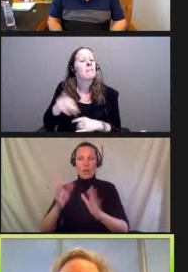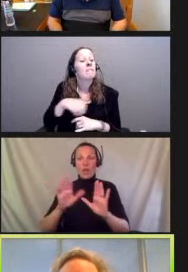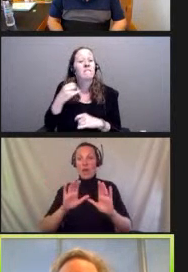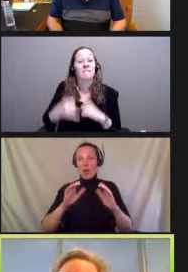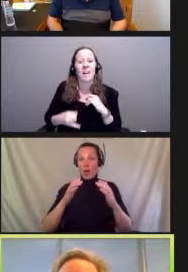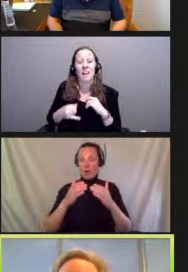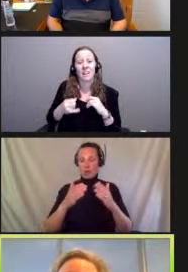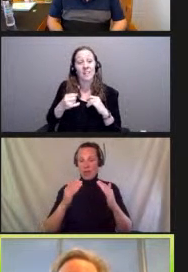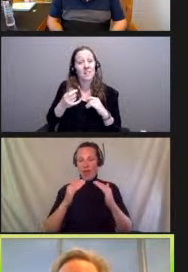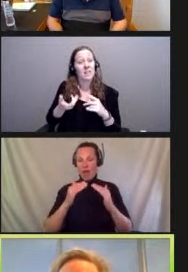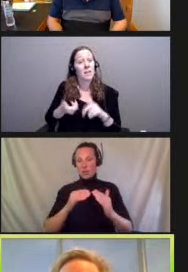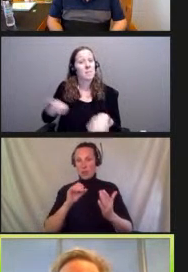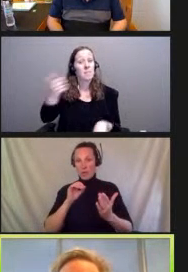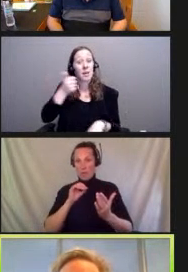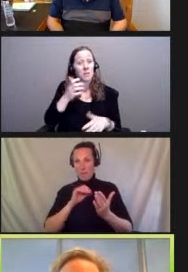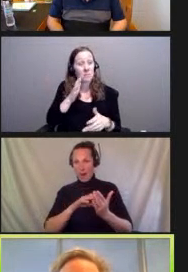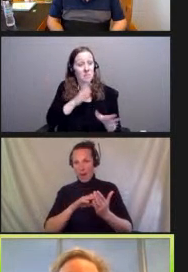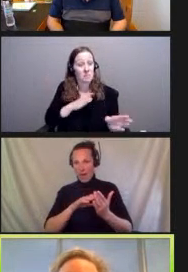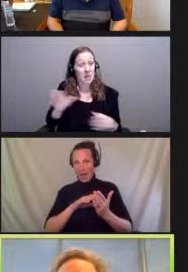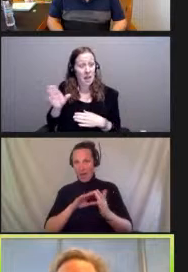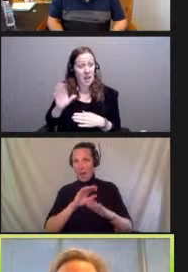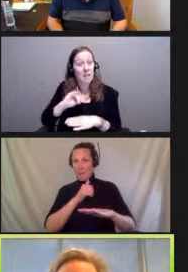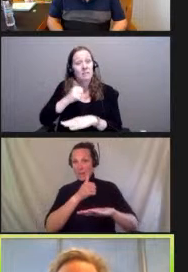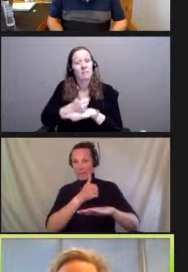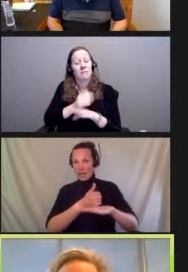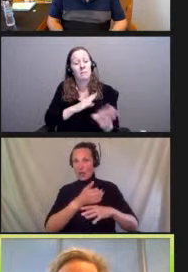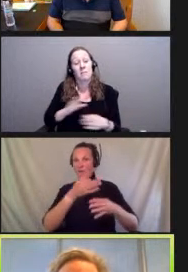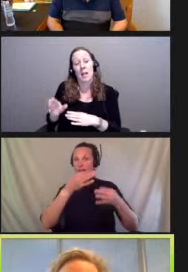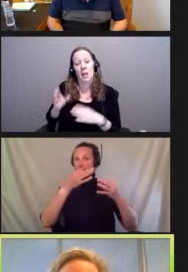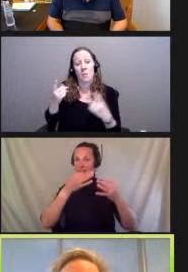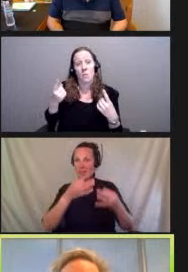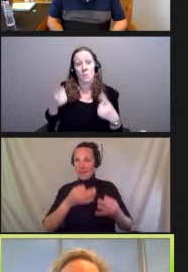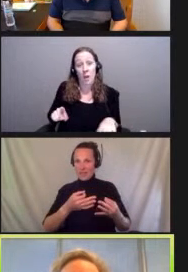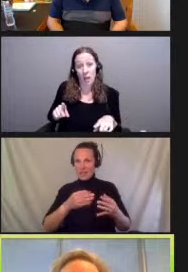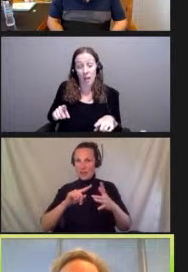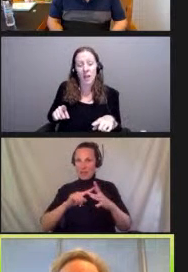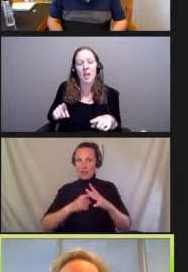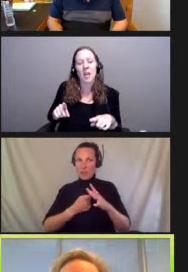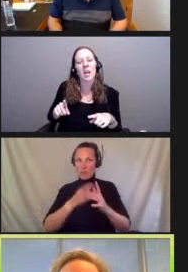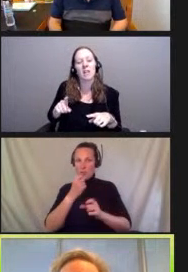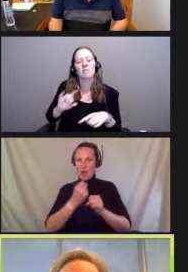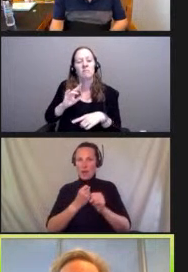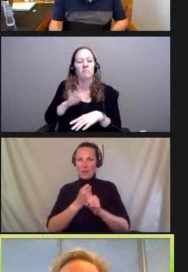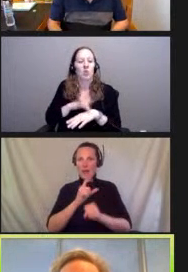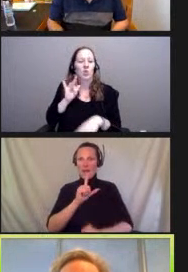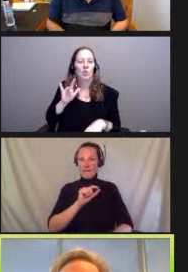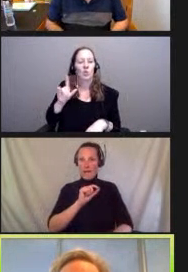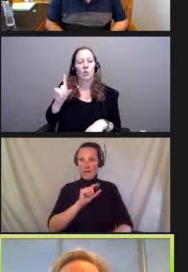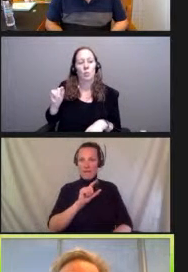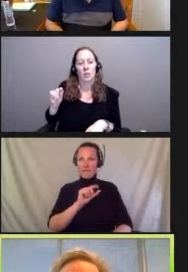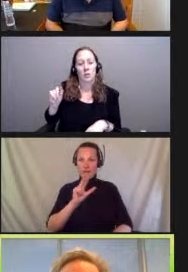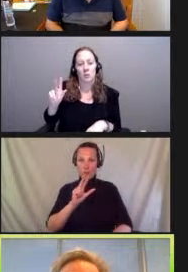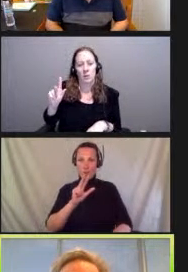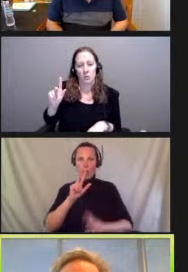solid waste master plan and implementation plan in early 2023. Next slide, please.